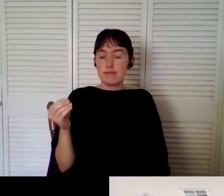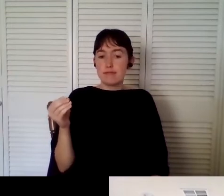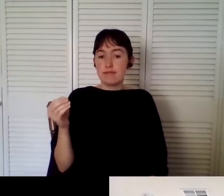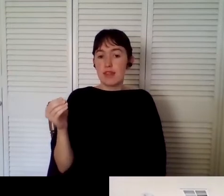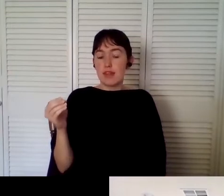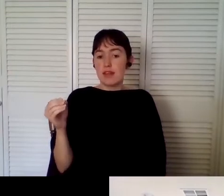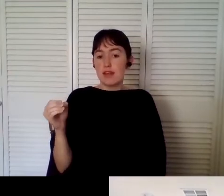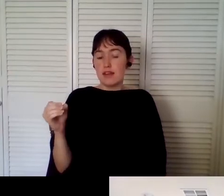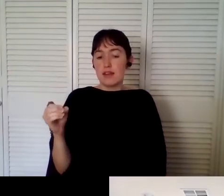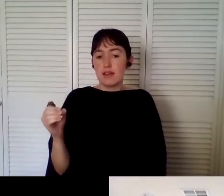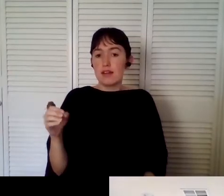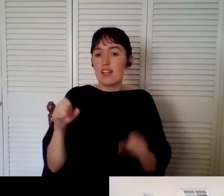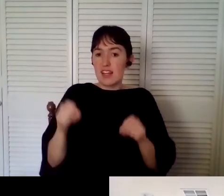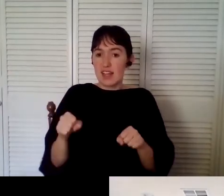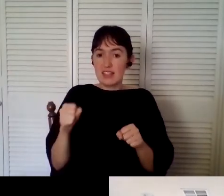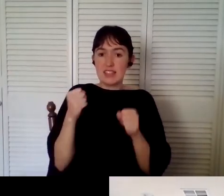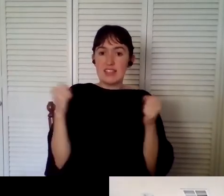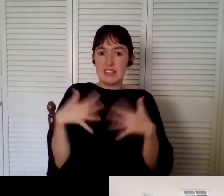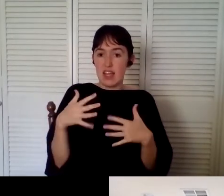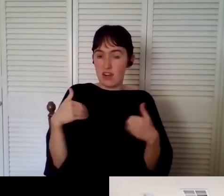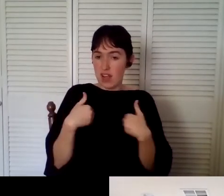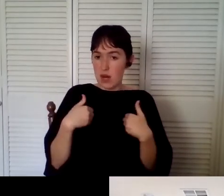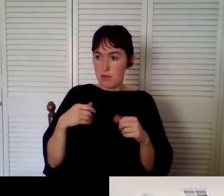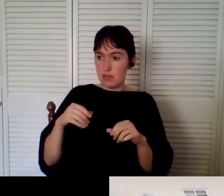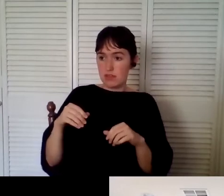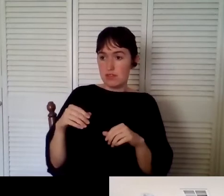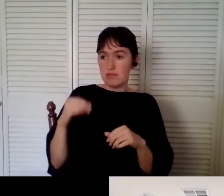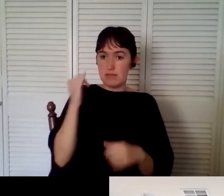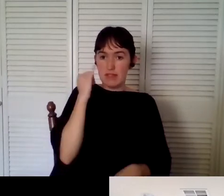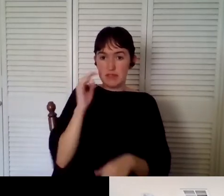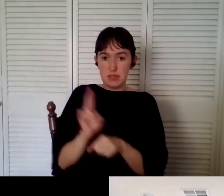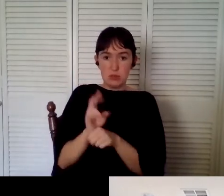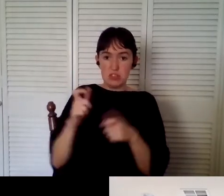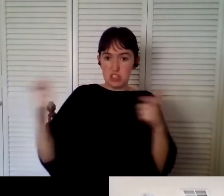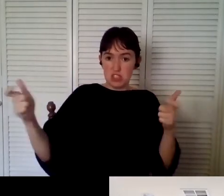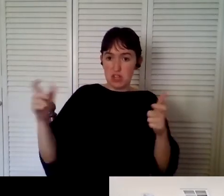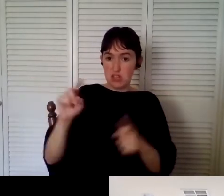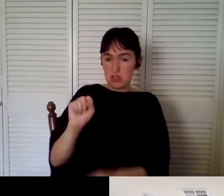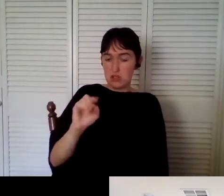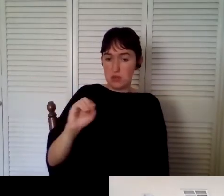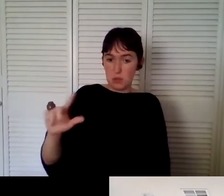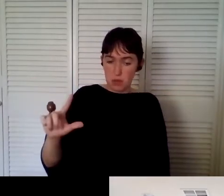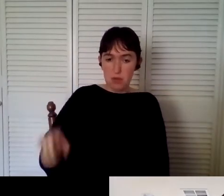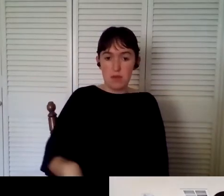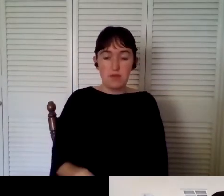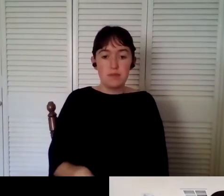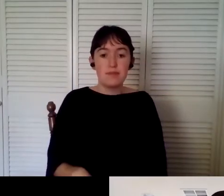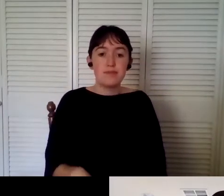The benefit of the way the bow solves this is that the motion it takes to release an arrow